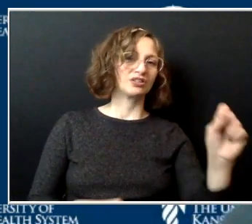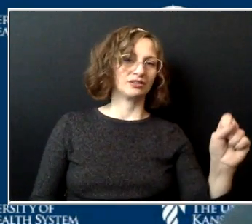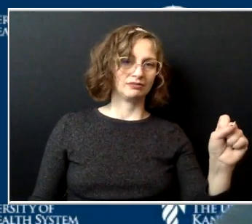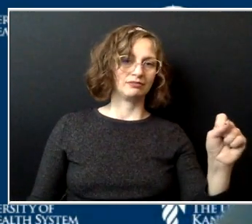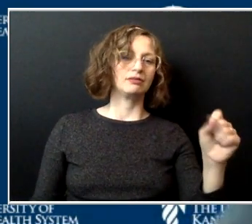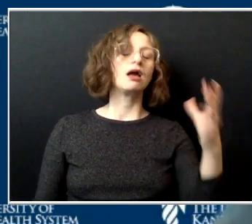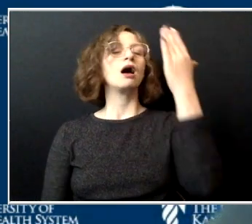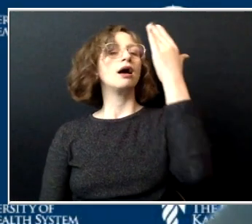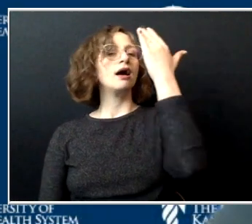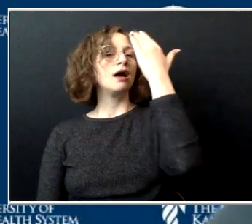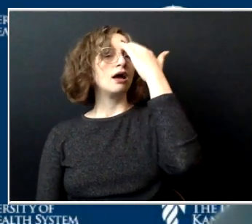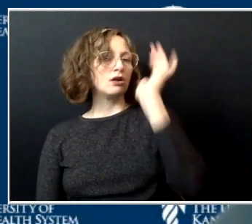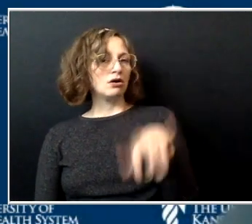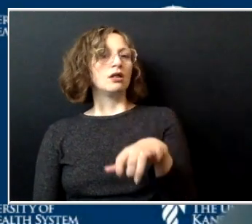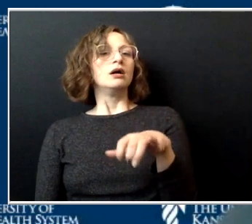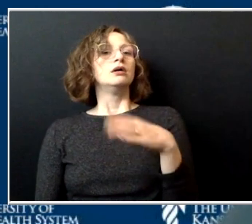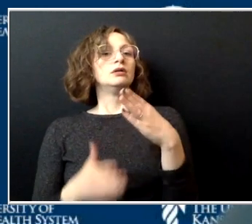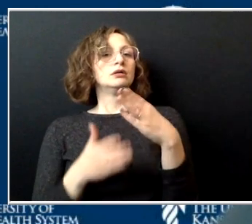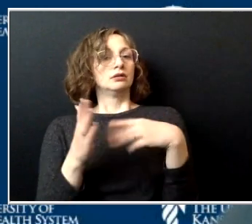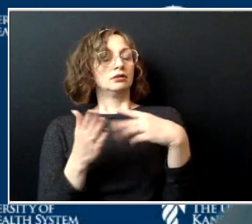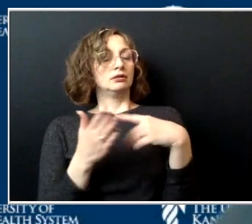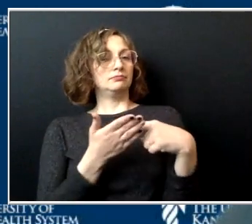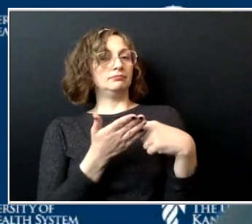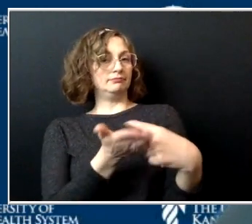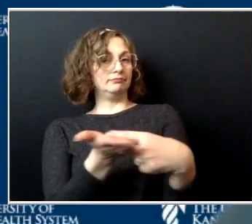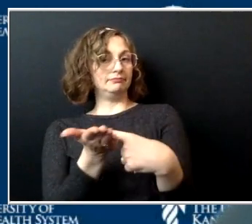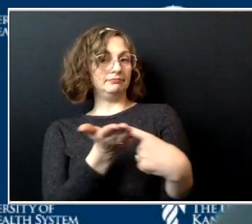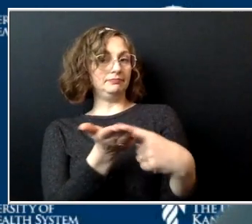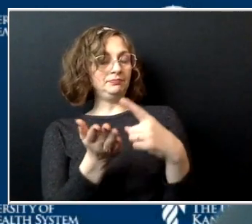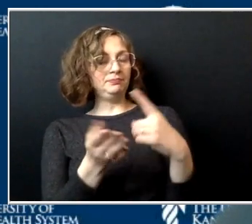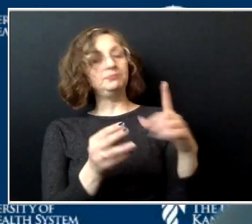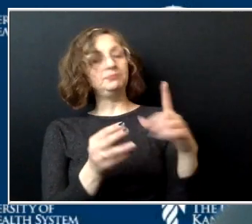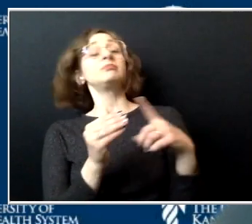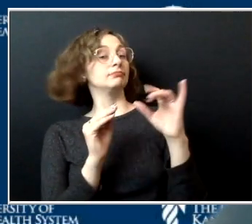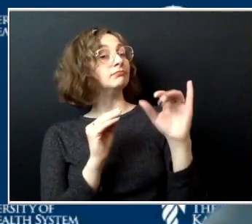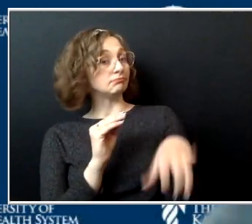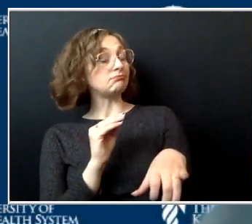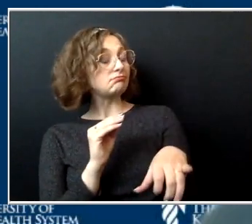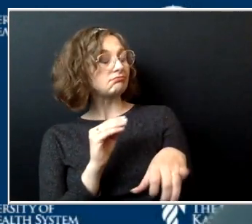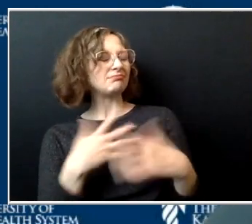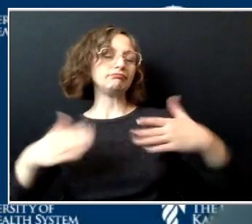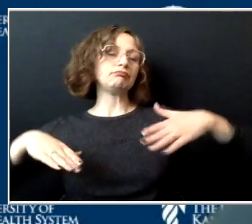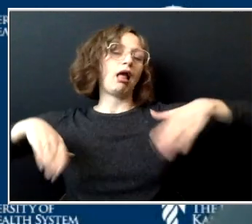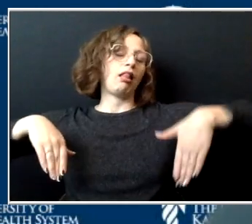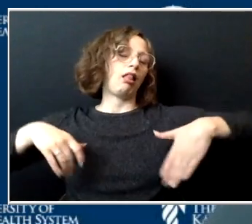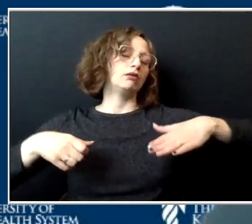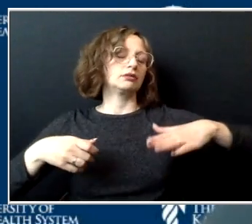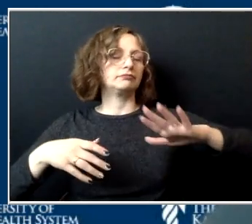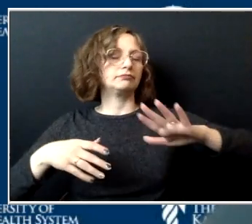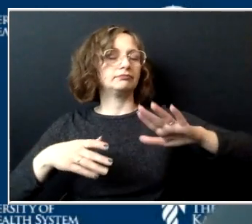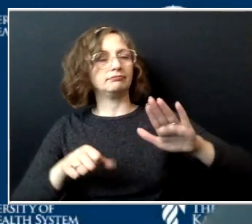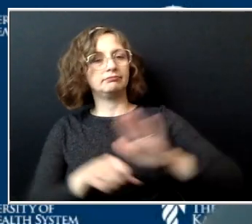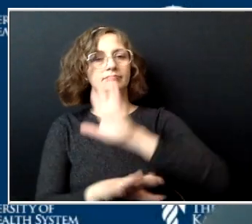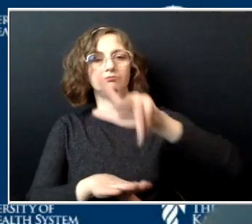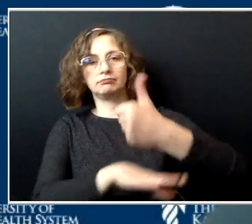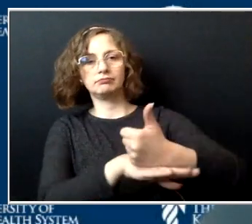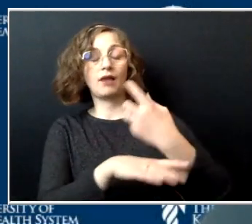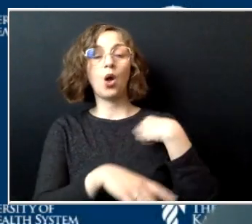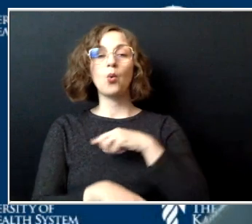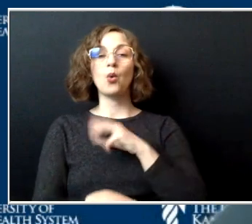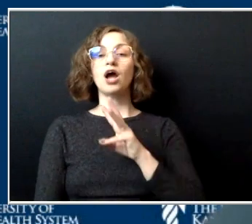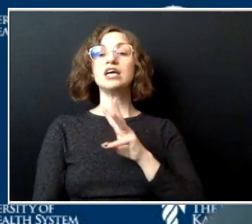there has been discussions about that happening. It just hasn't been fully implemented. We're as far west right now as Great